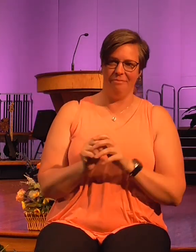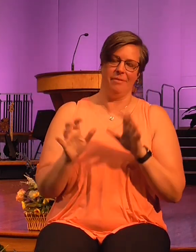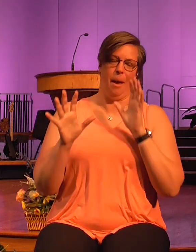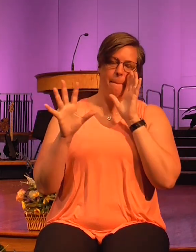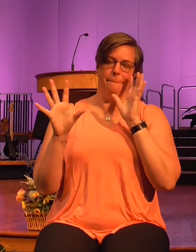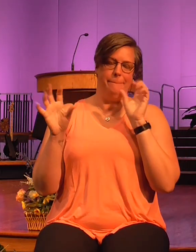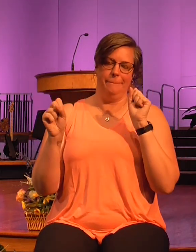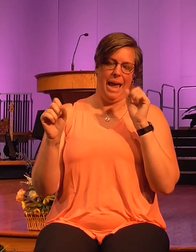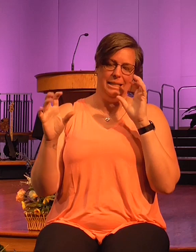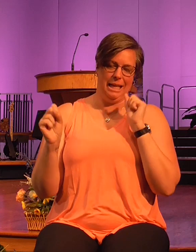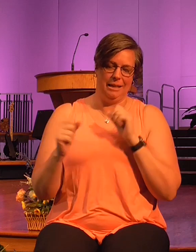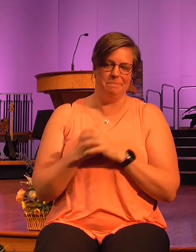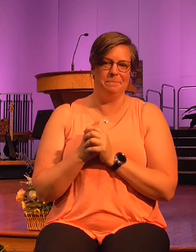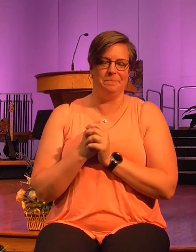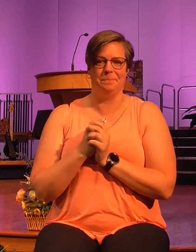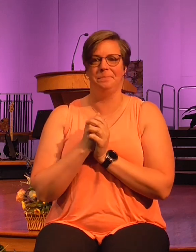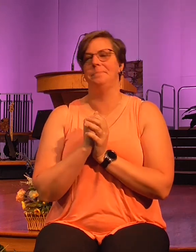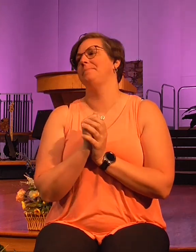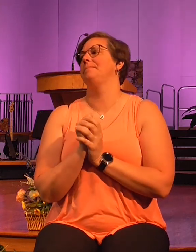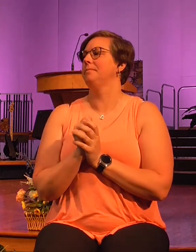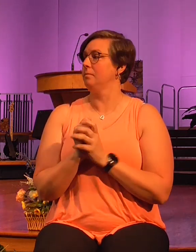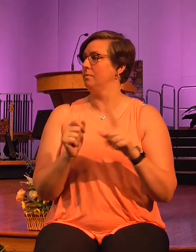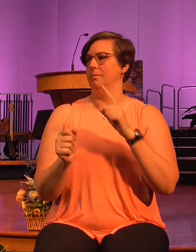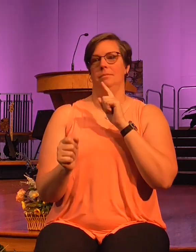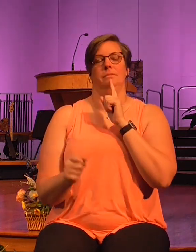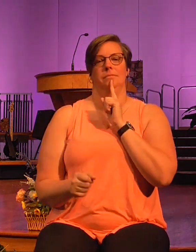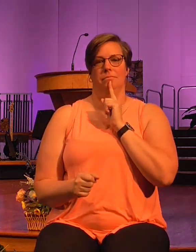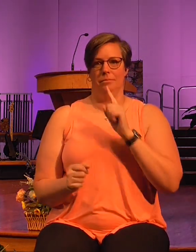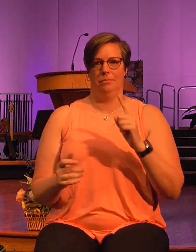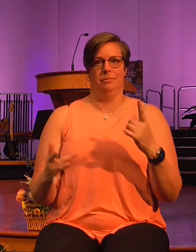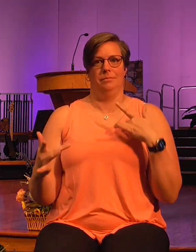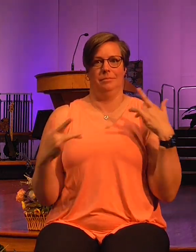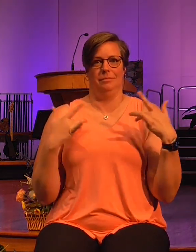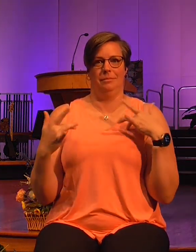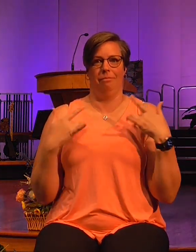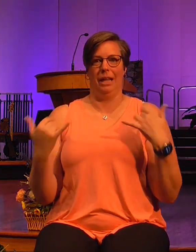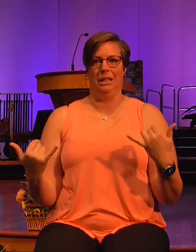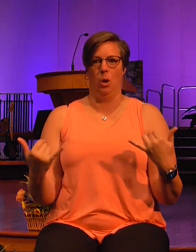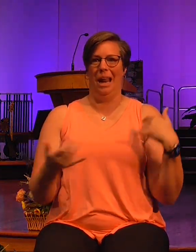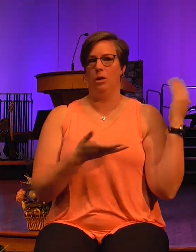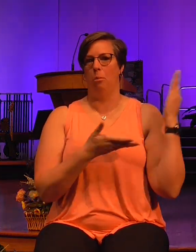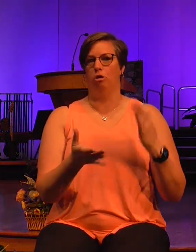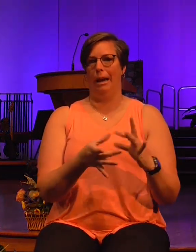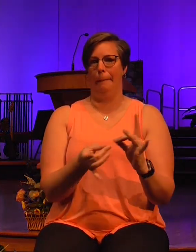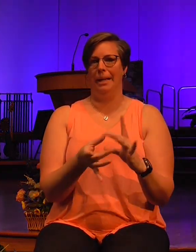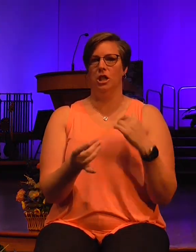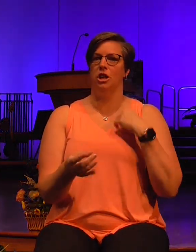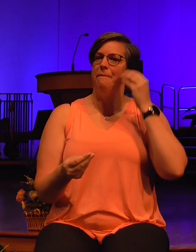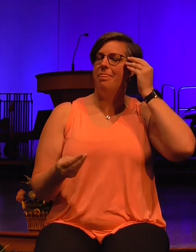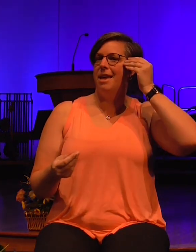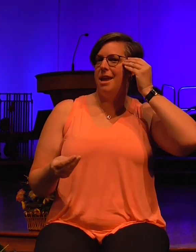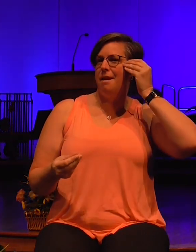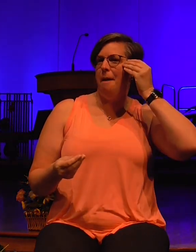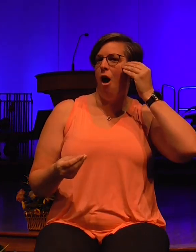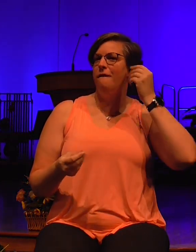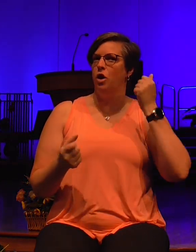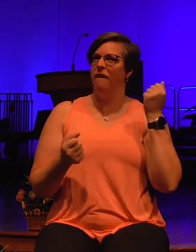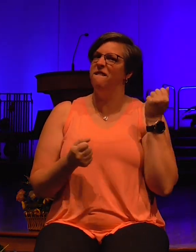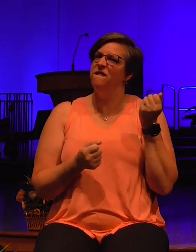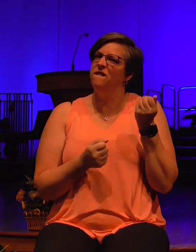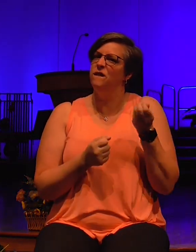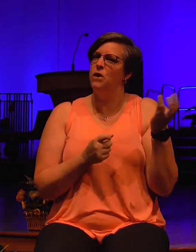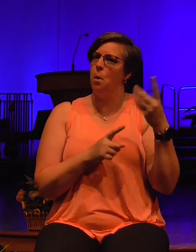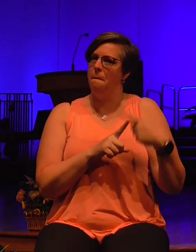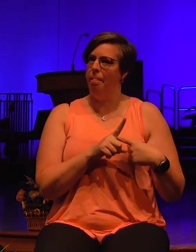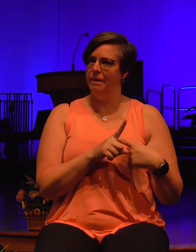Amazing. I'm very excited today to bring a message that I've been thinking about for a number of months.